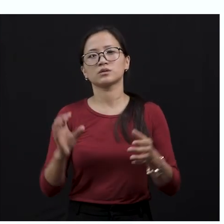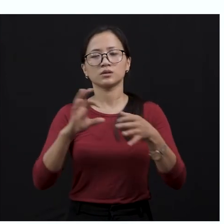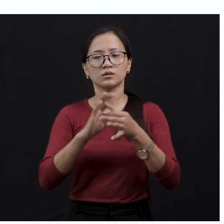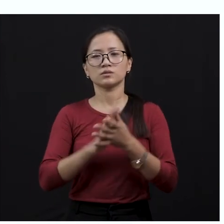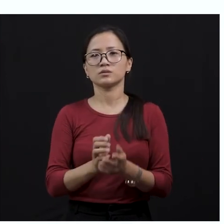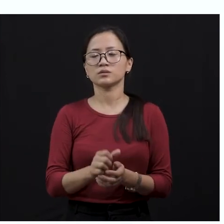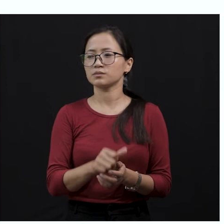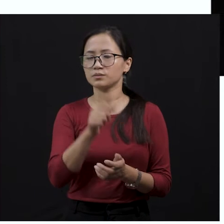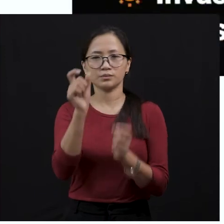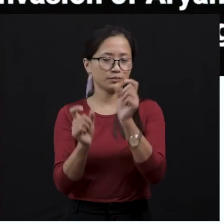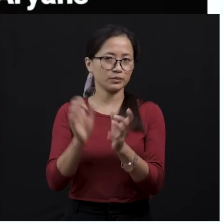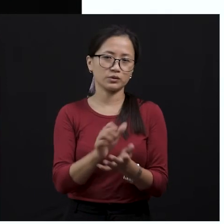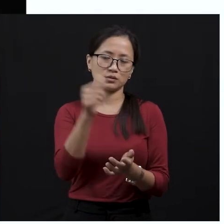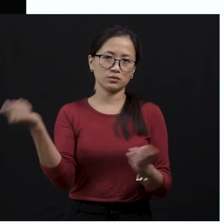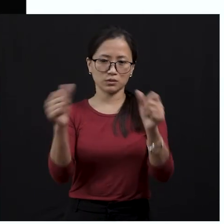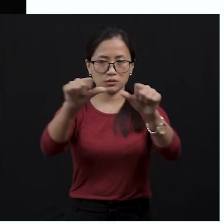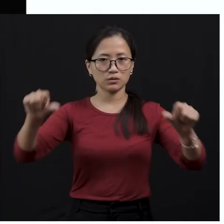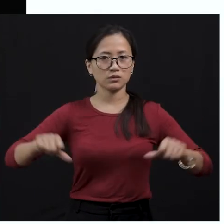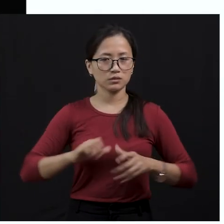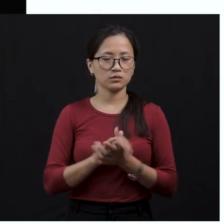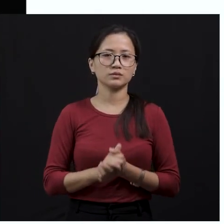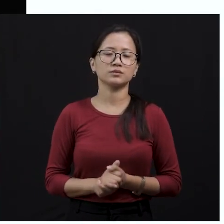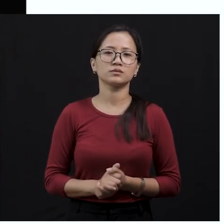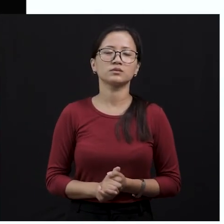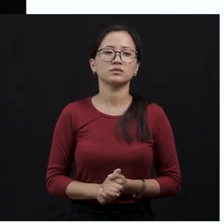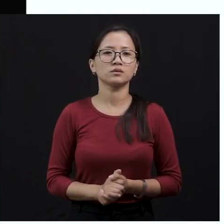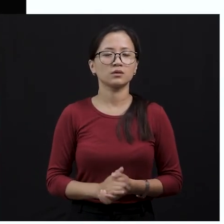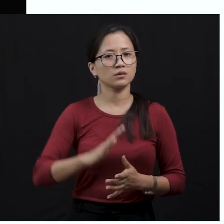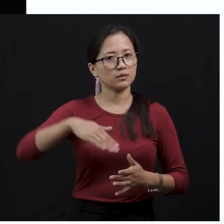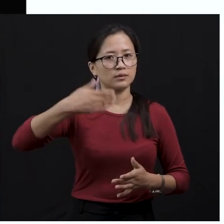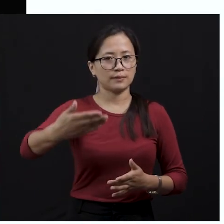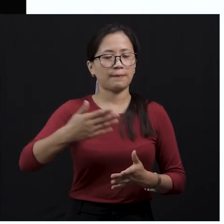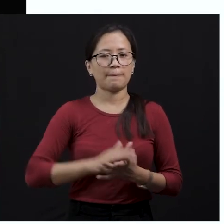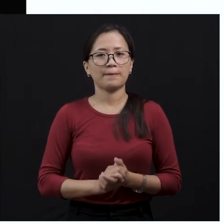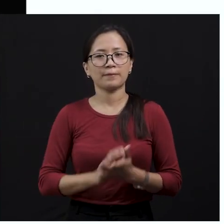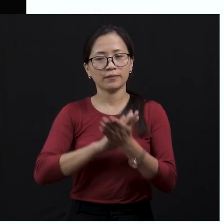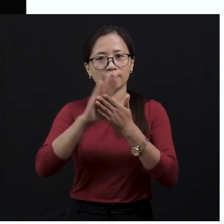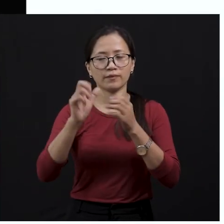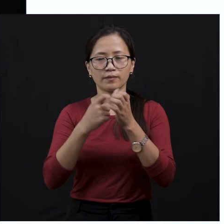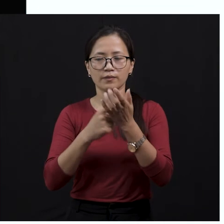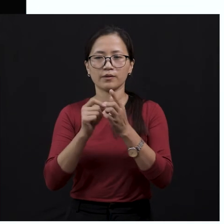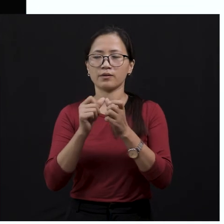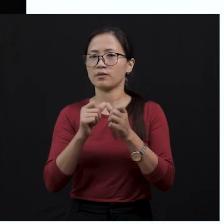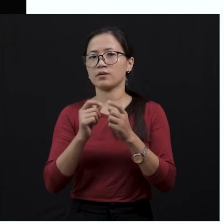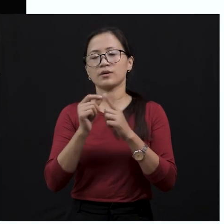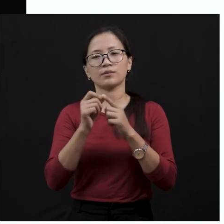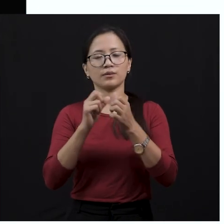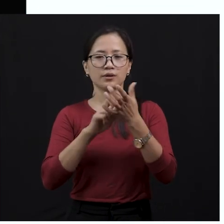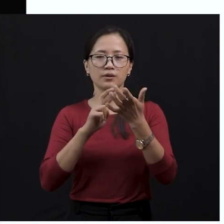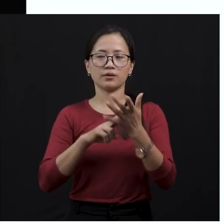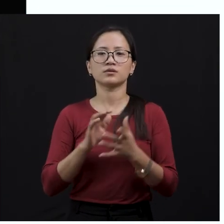with the people of other areas. So later on, the Harappan culture came to an